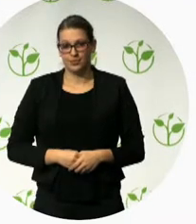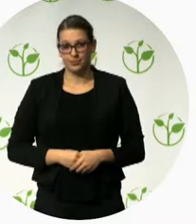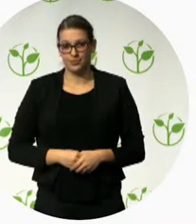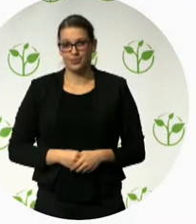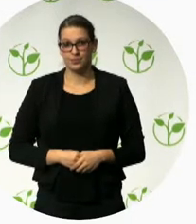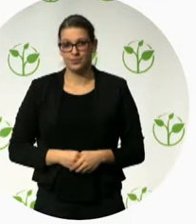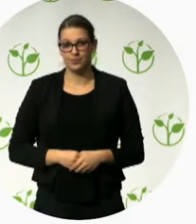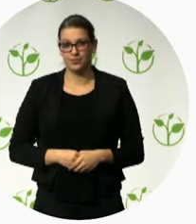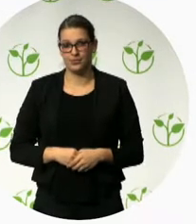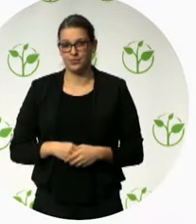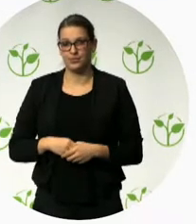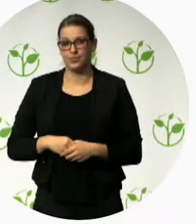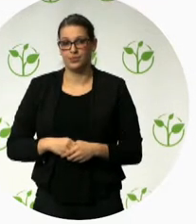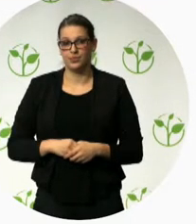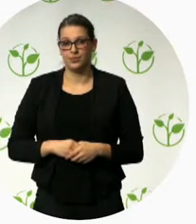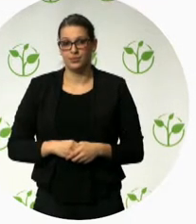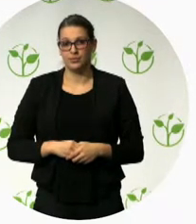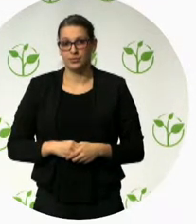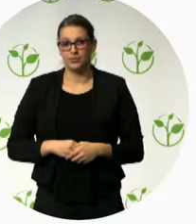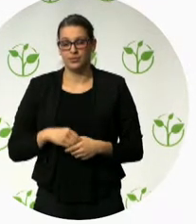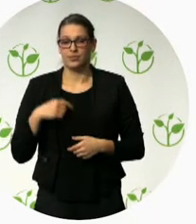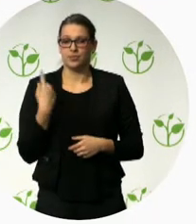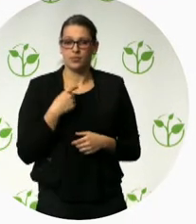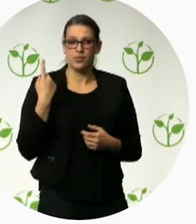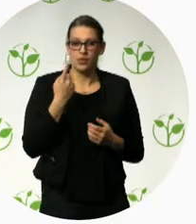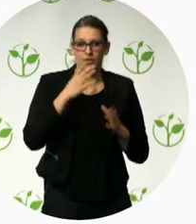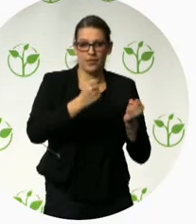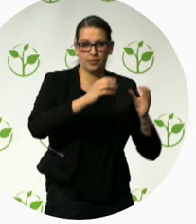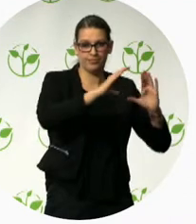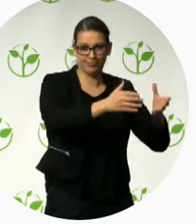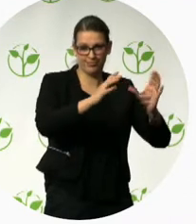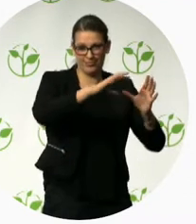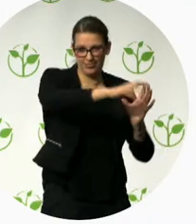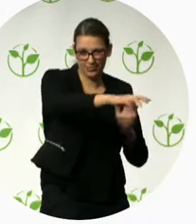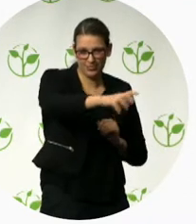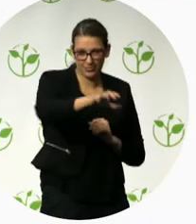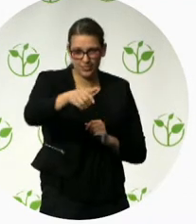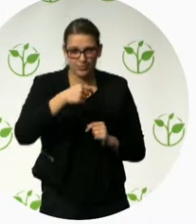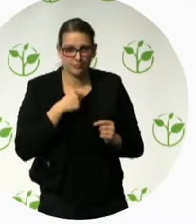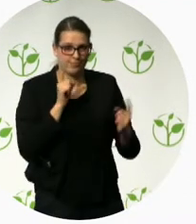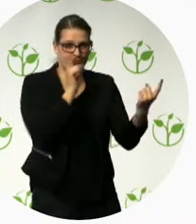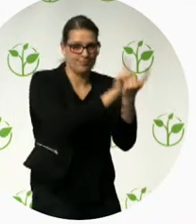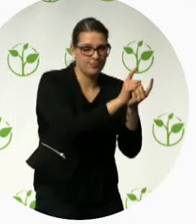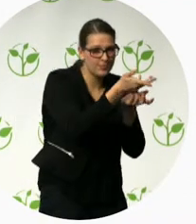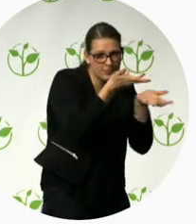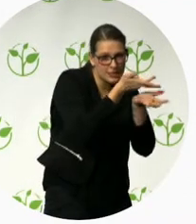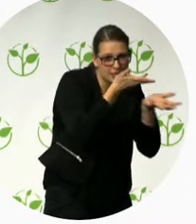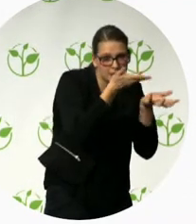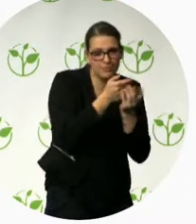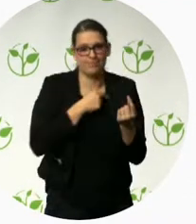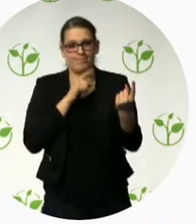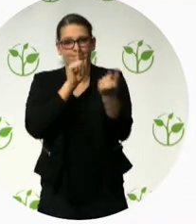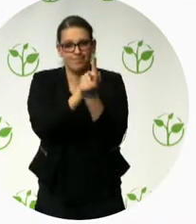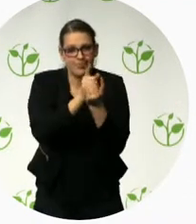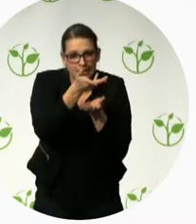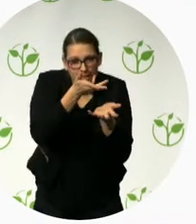local governments to share the cost. We do not go to a village with a, you know, basket of money and say, hey, we are here for a project, let's